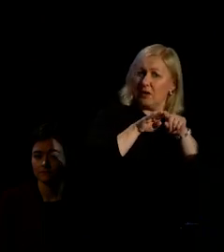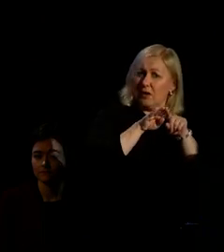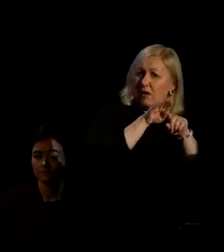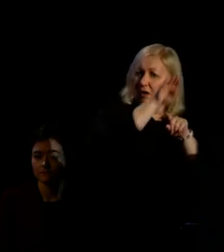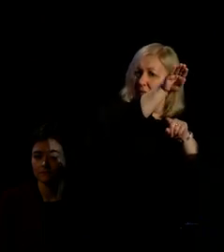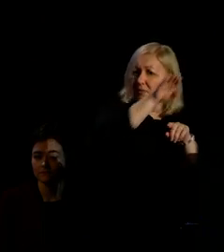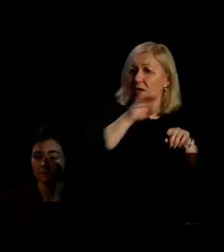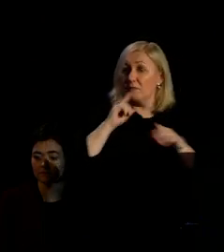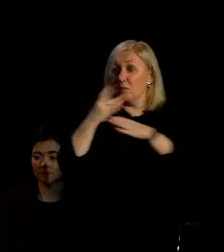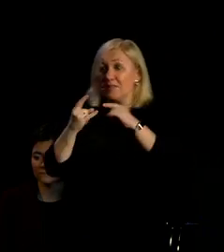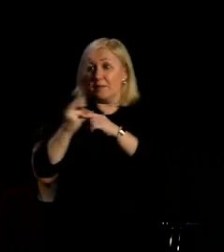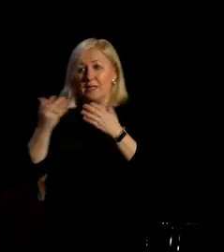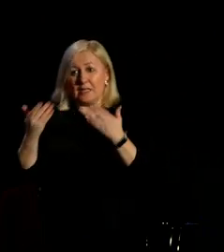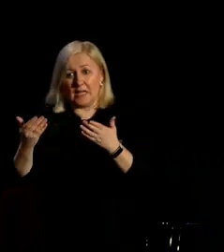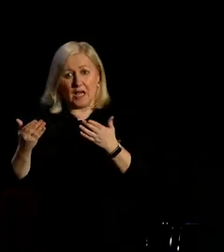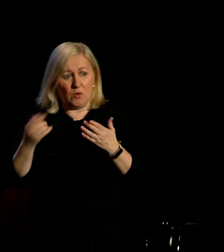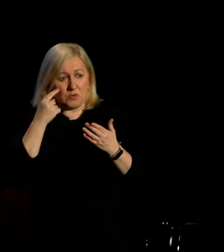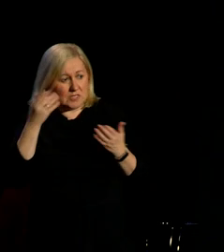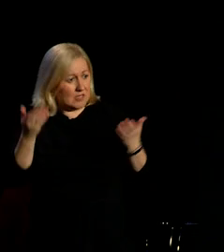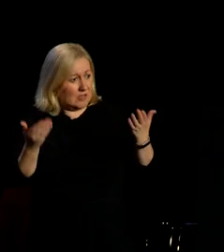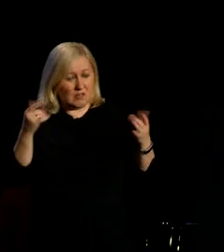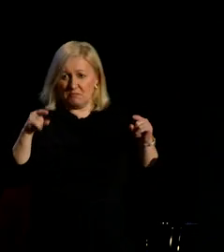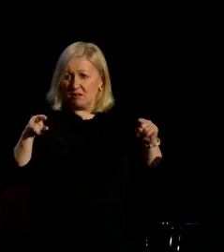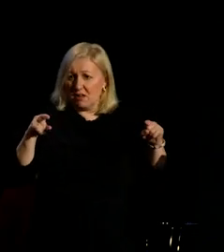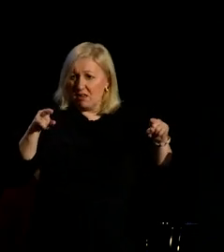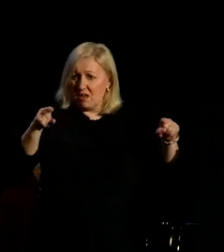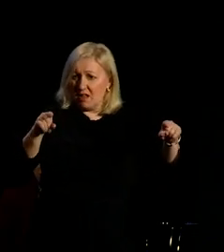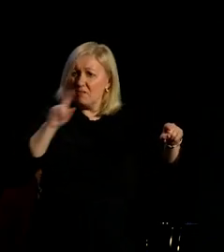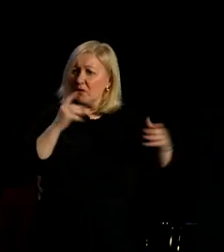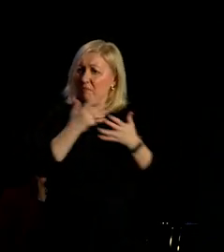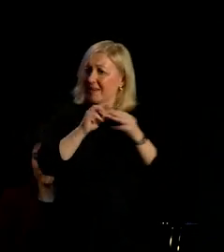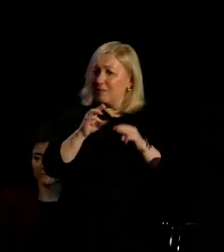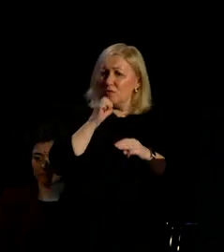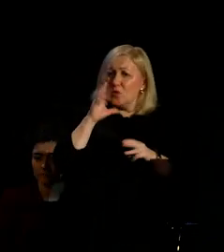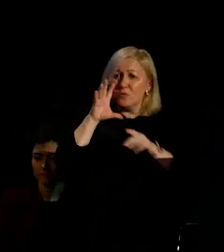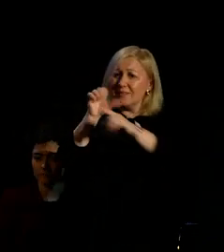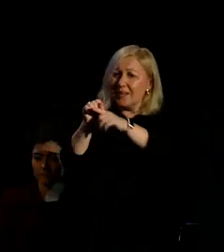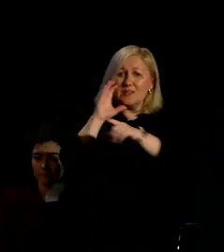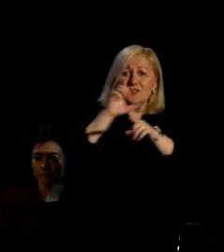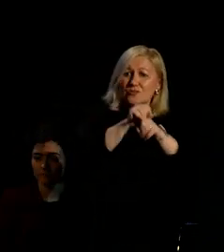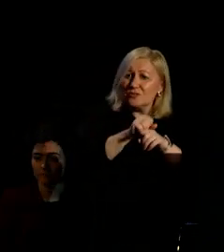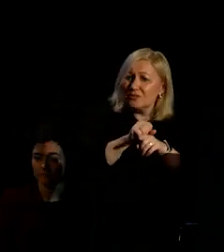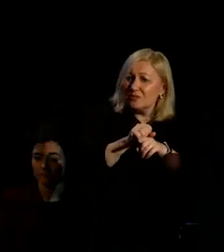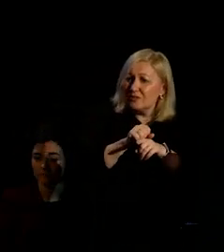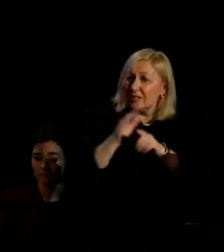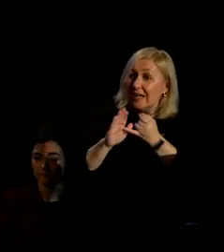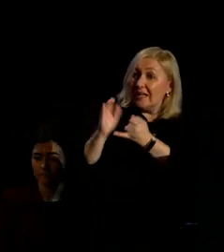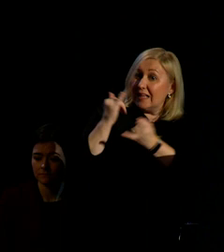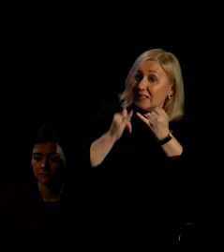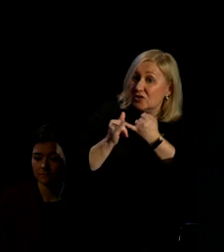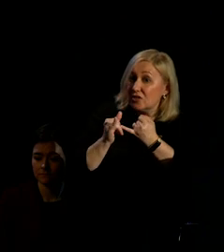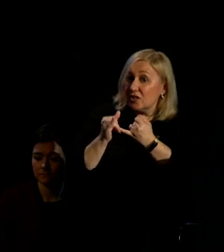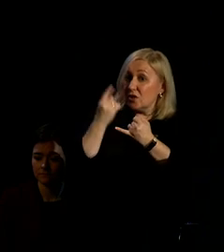so many. A survey last year found that 22% of adult Americans had never heard of the